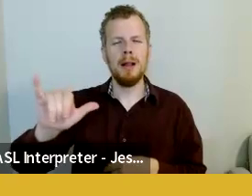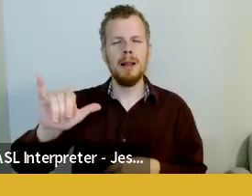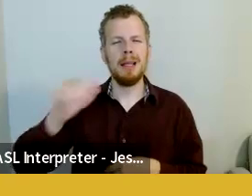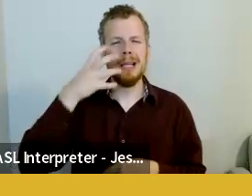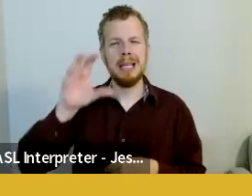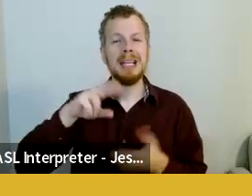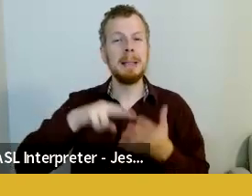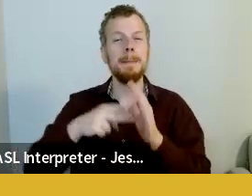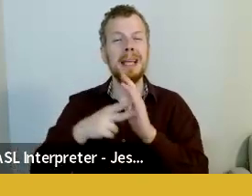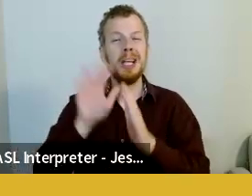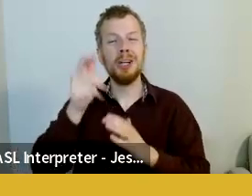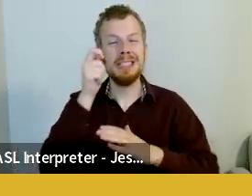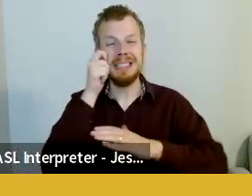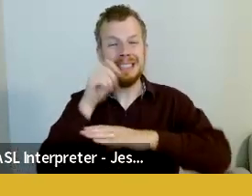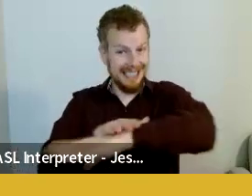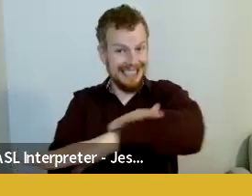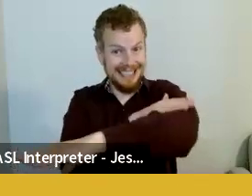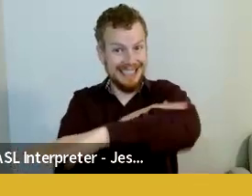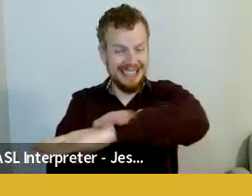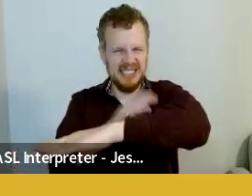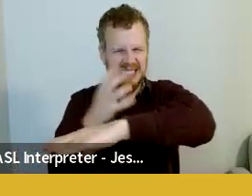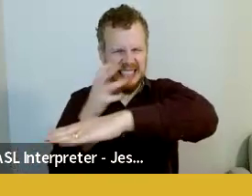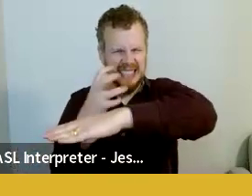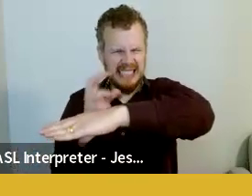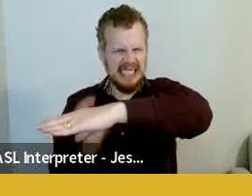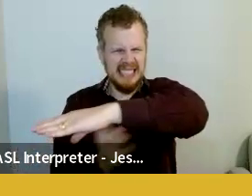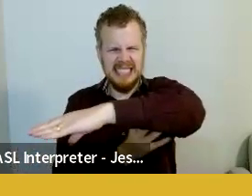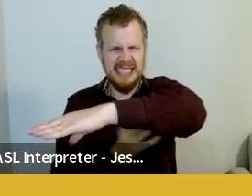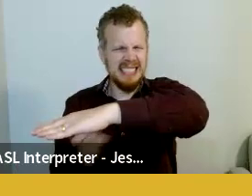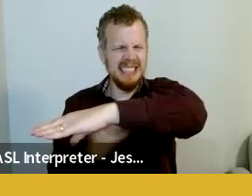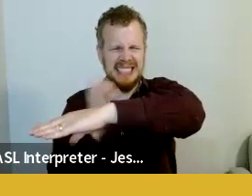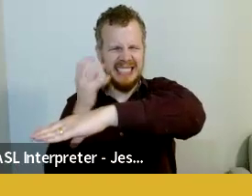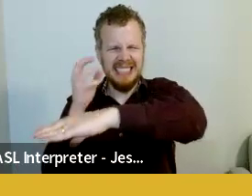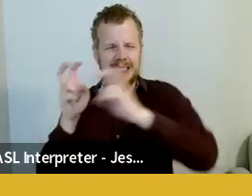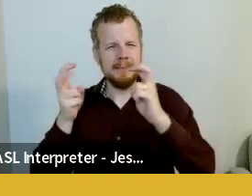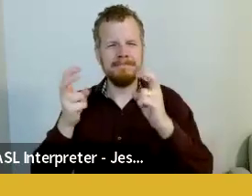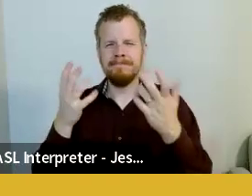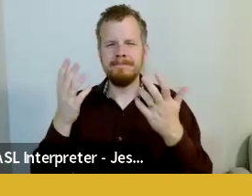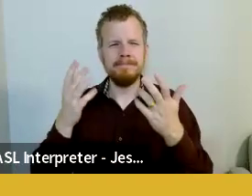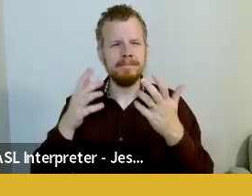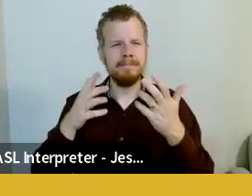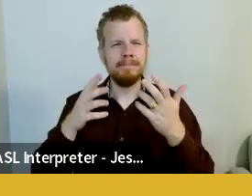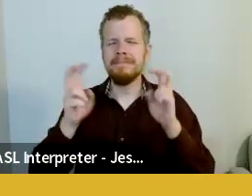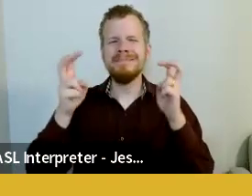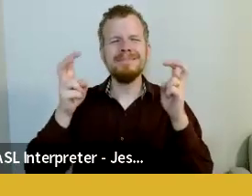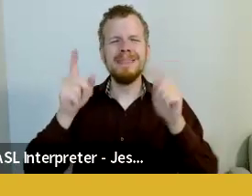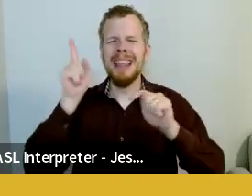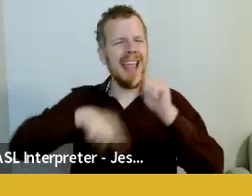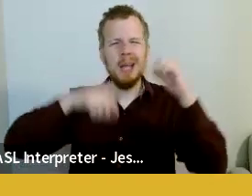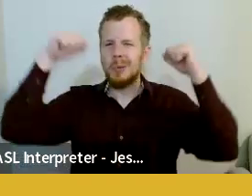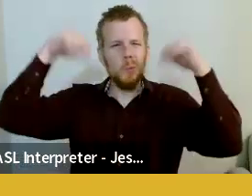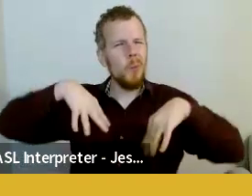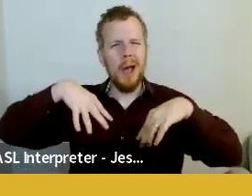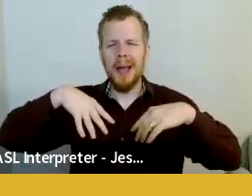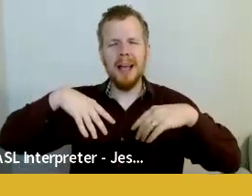trapped under the skin. Usually our ducts get clogged. I'm sorry, sweat. It's more common